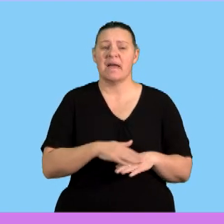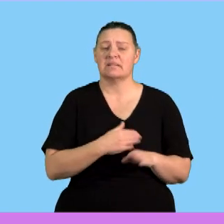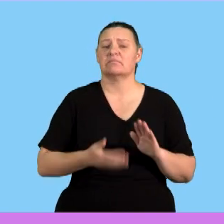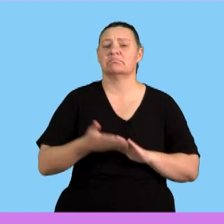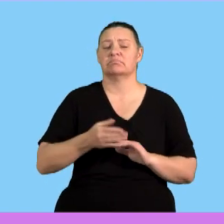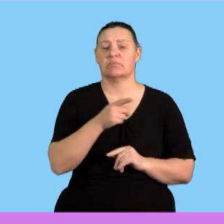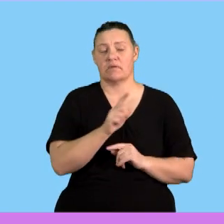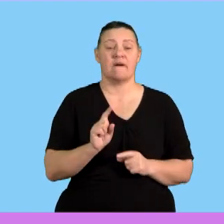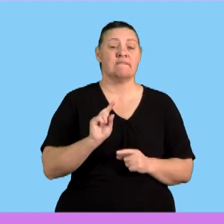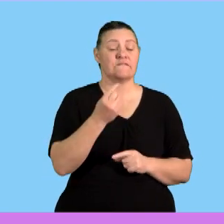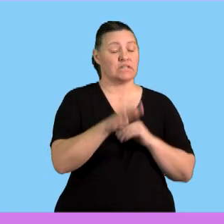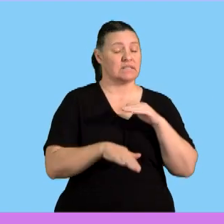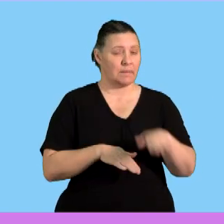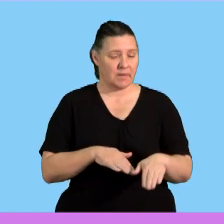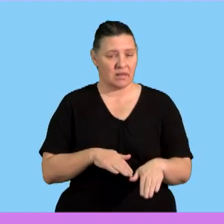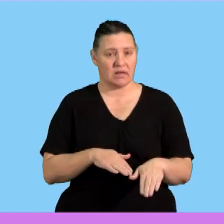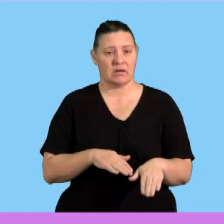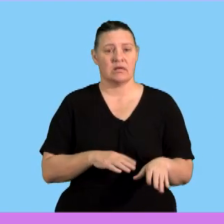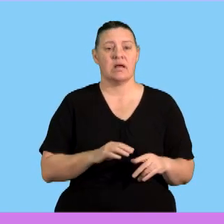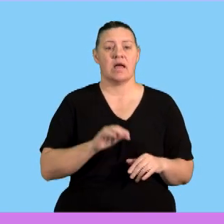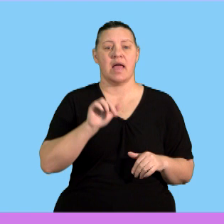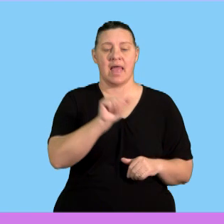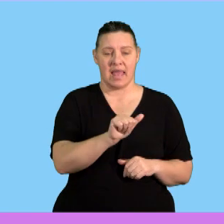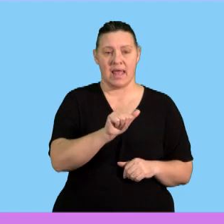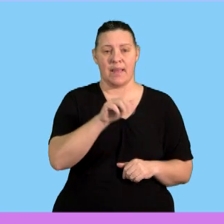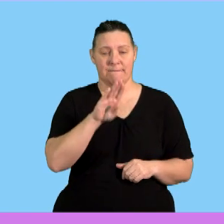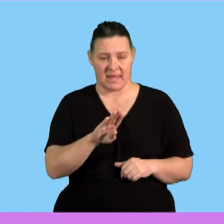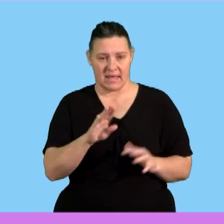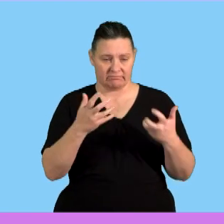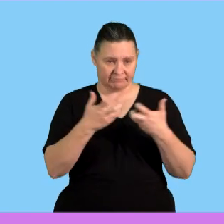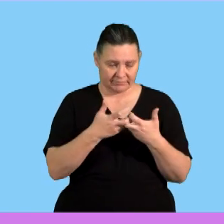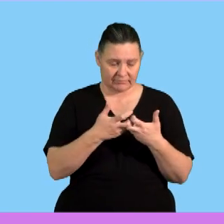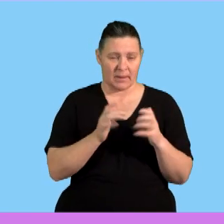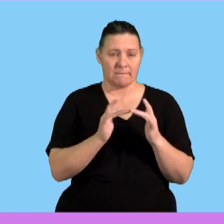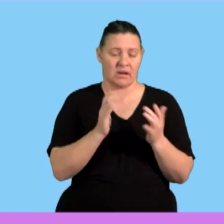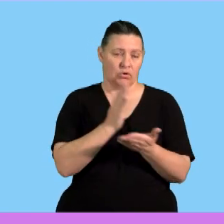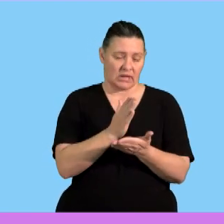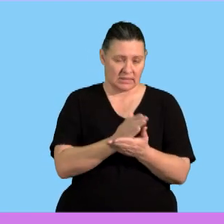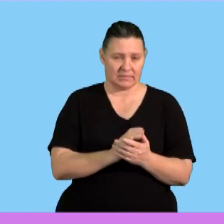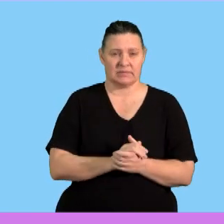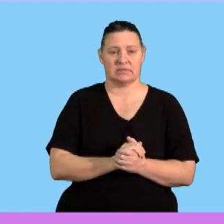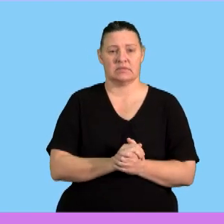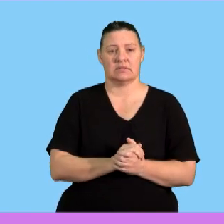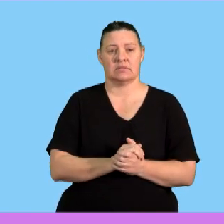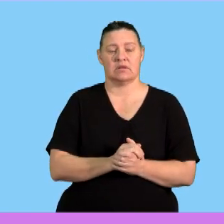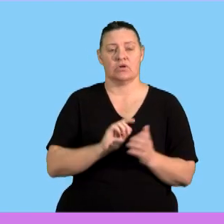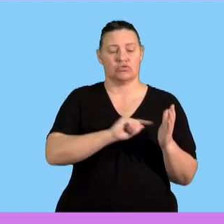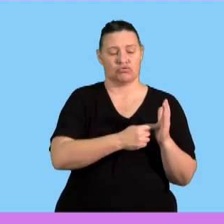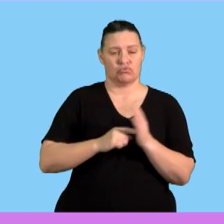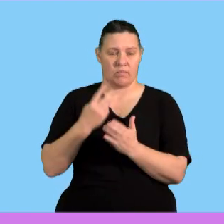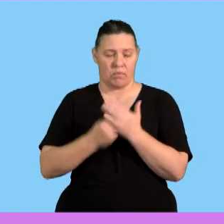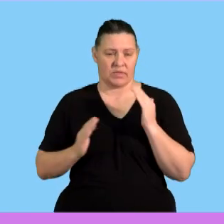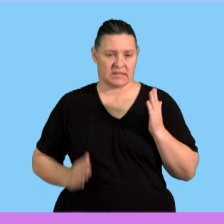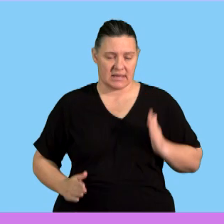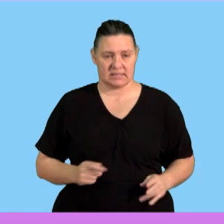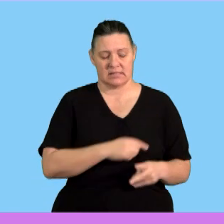you. So basically, to run through this, first step is where we assembled legs A with the middle connector B, right?